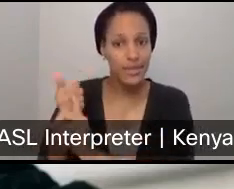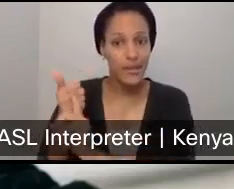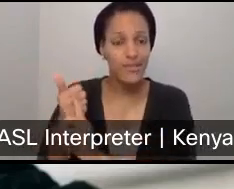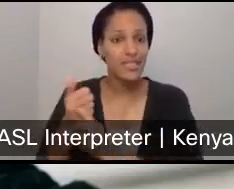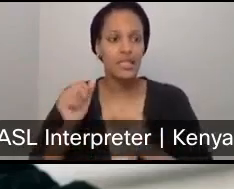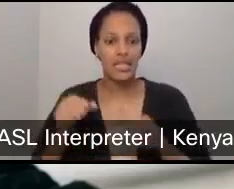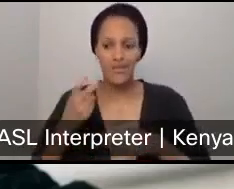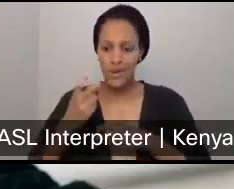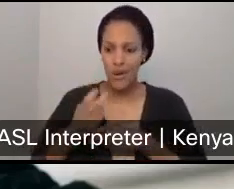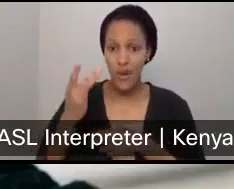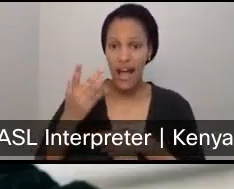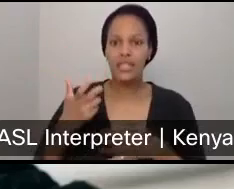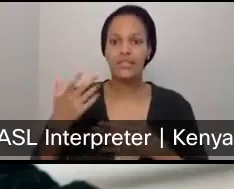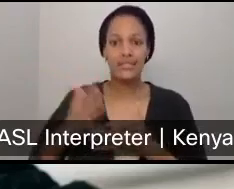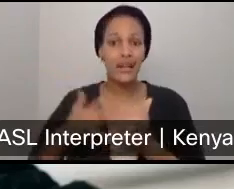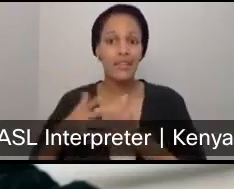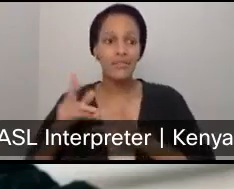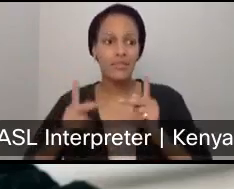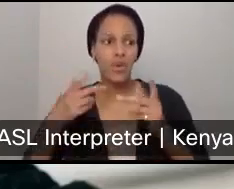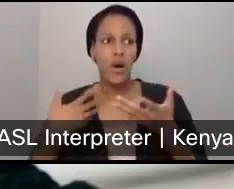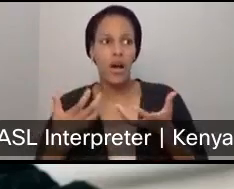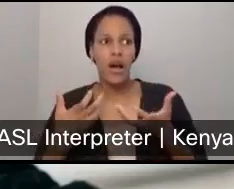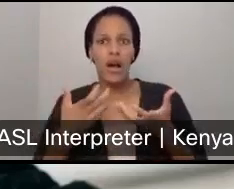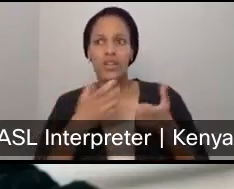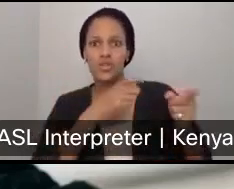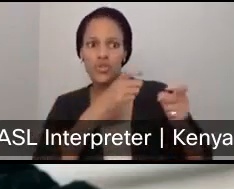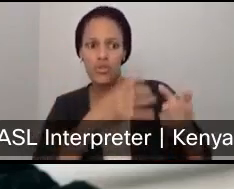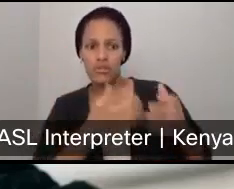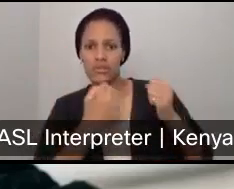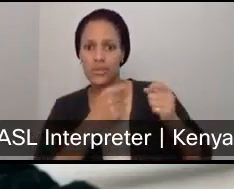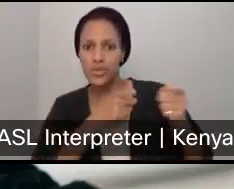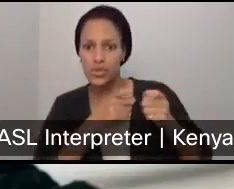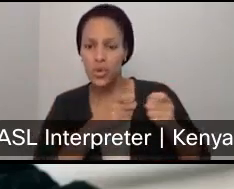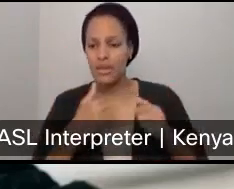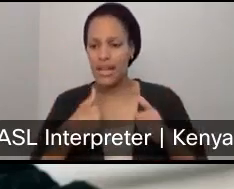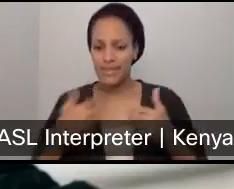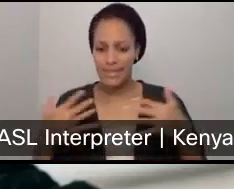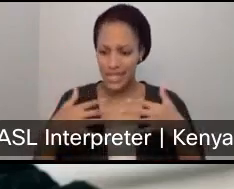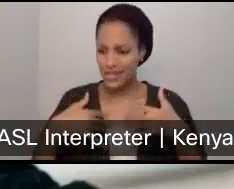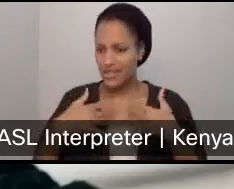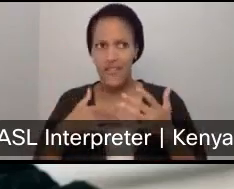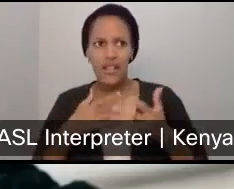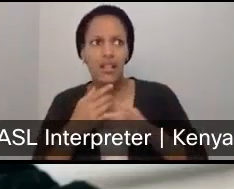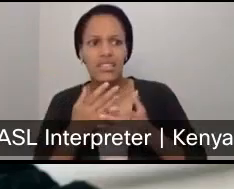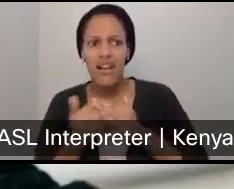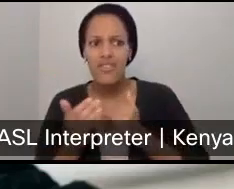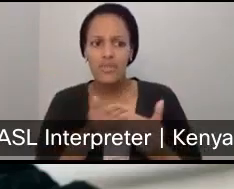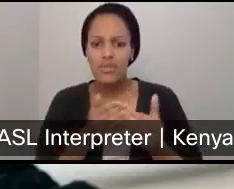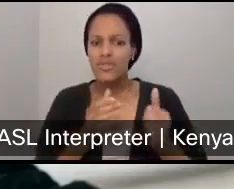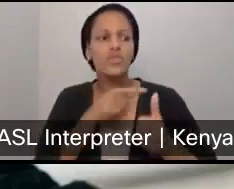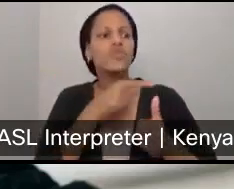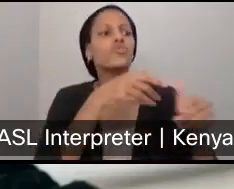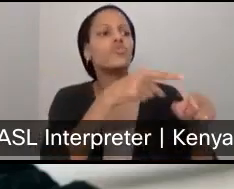want to find more control when we feel a little scared or out of our depth. We want to do our best to keep an